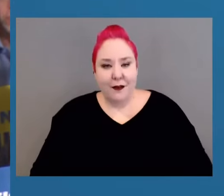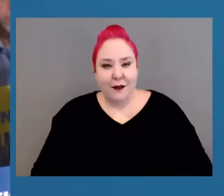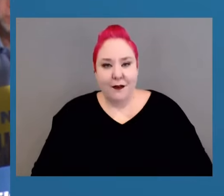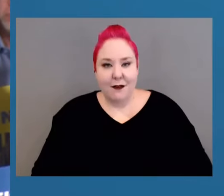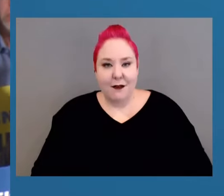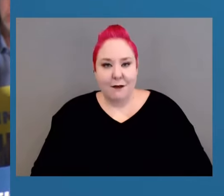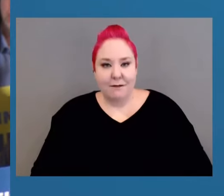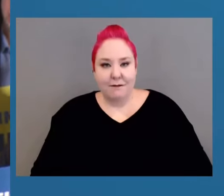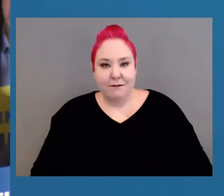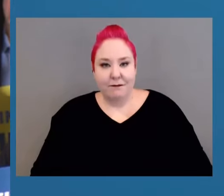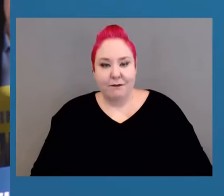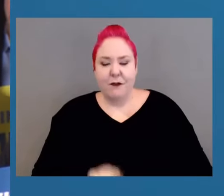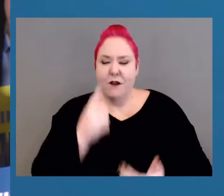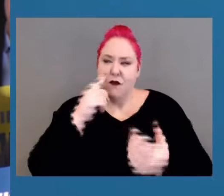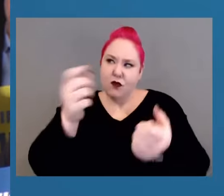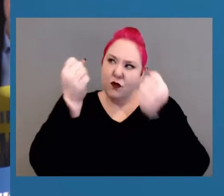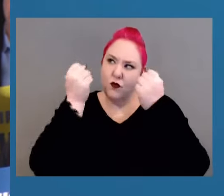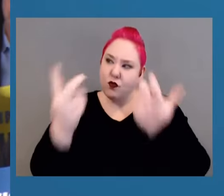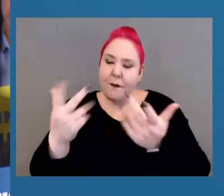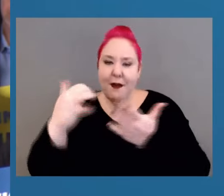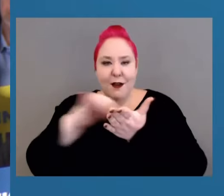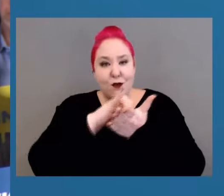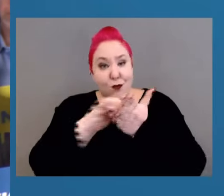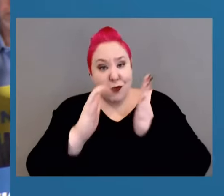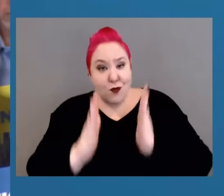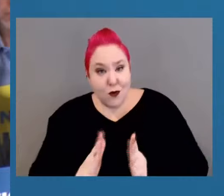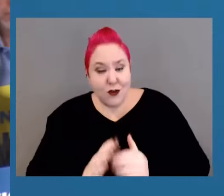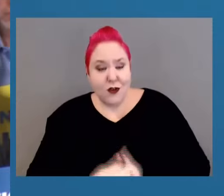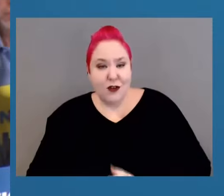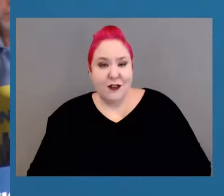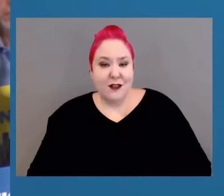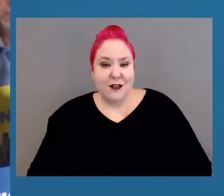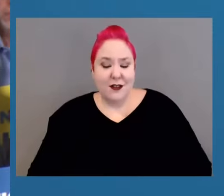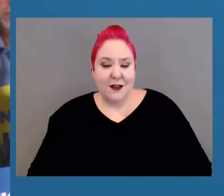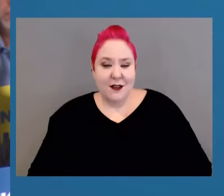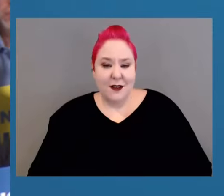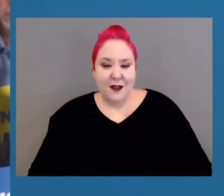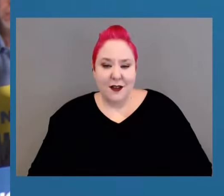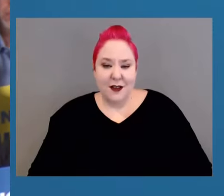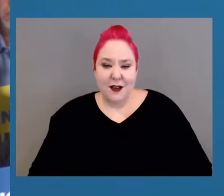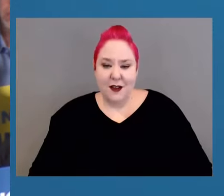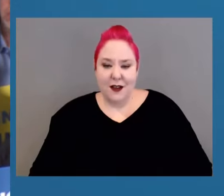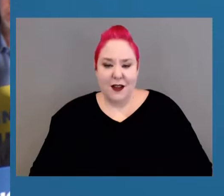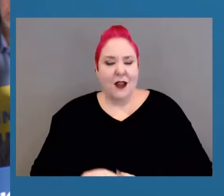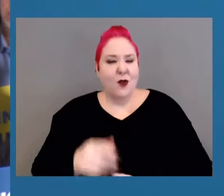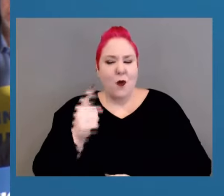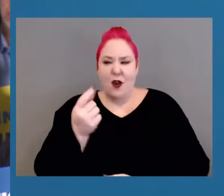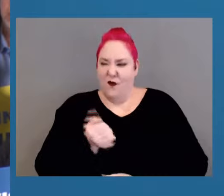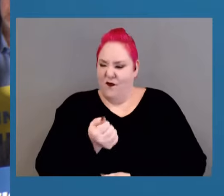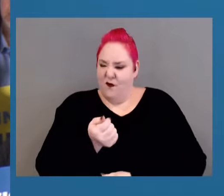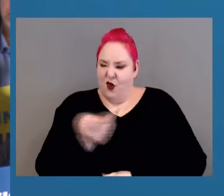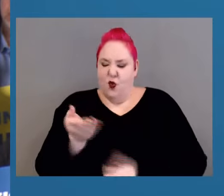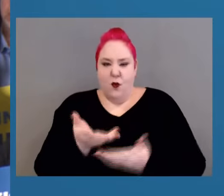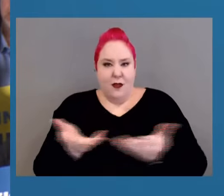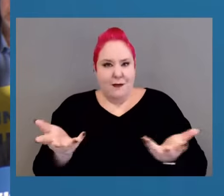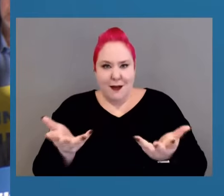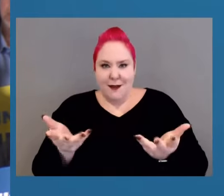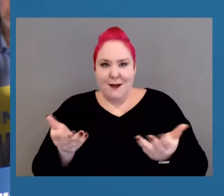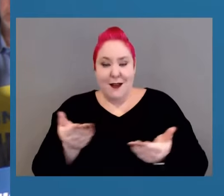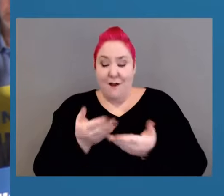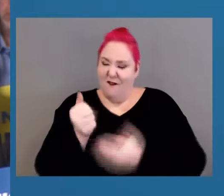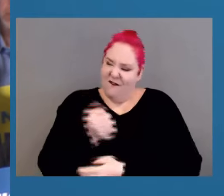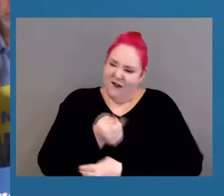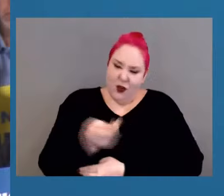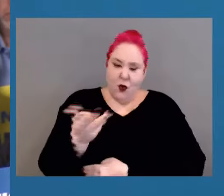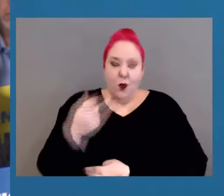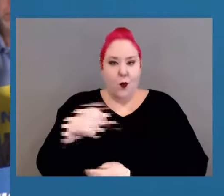For so many New Yorkers, it's one of the few things they get to see their